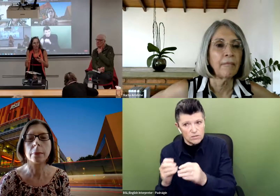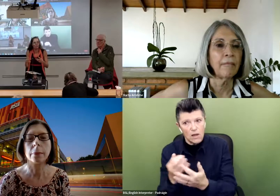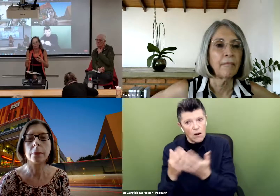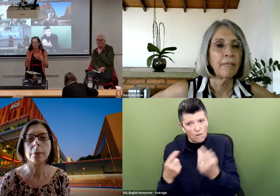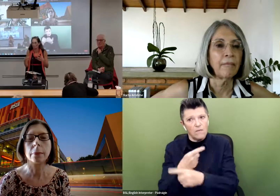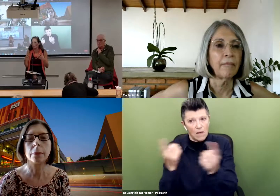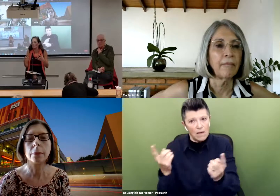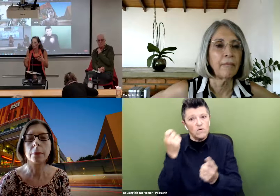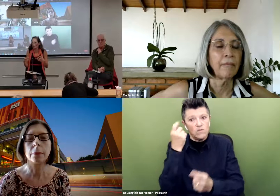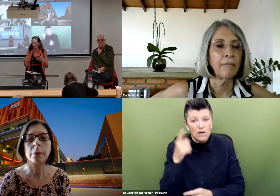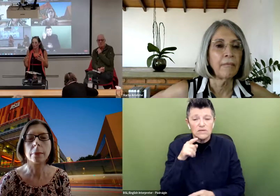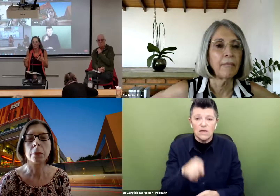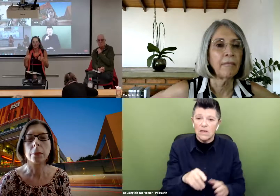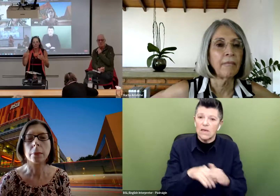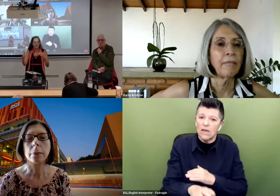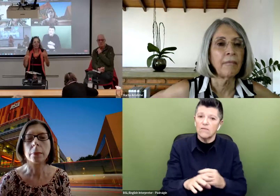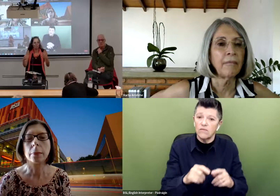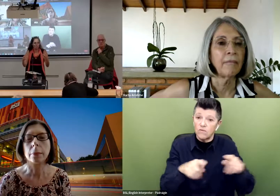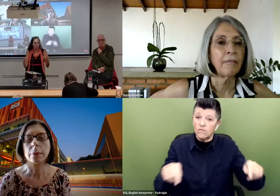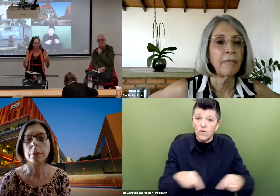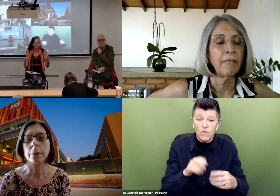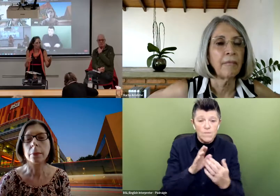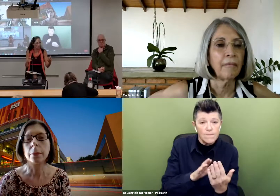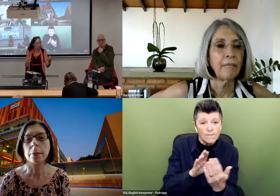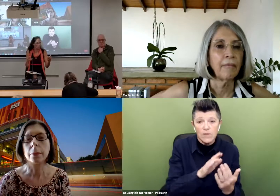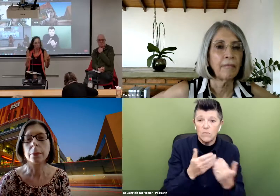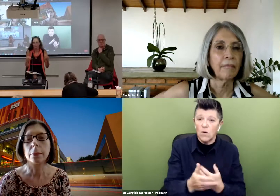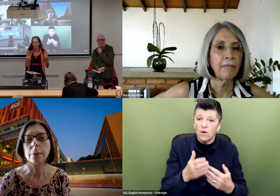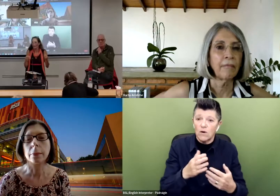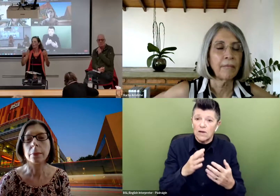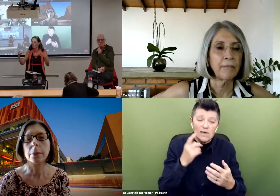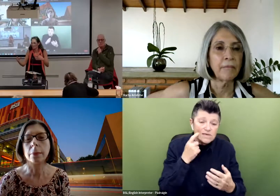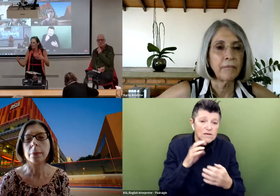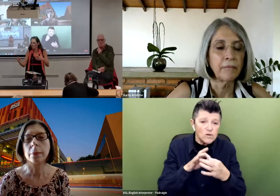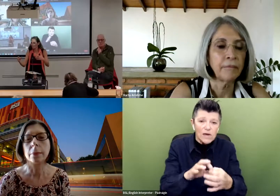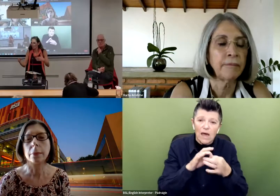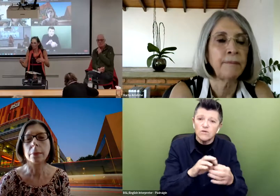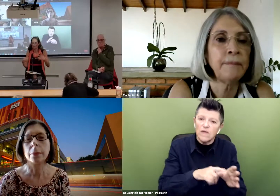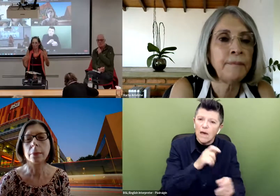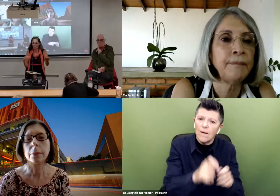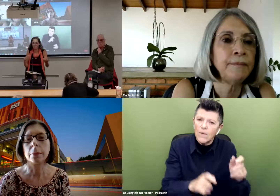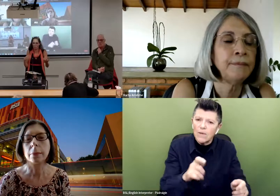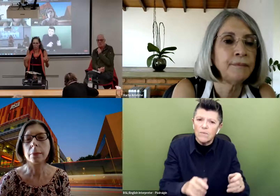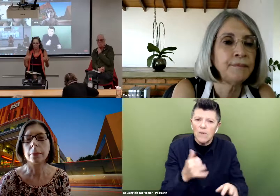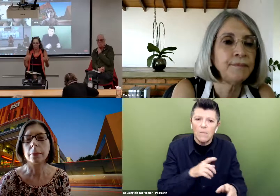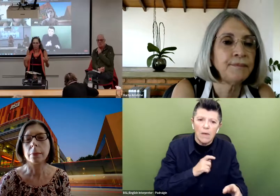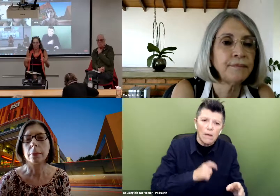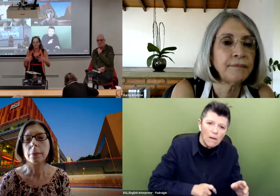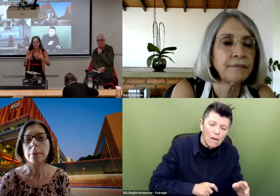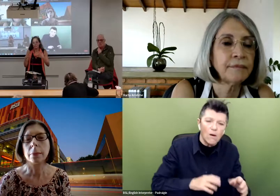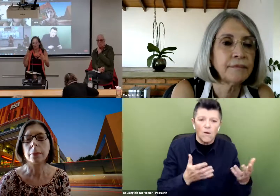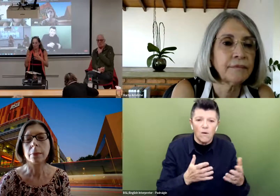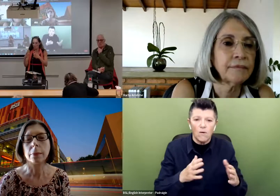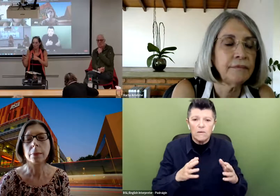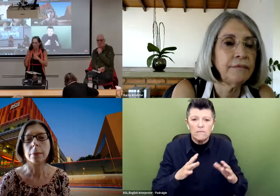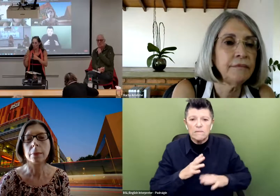in the classroom, it was much easier for them to engage with those young people who might be less confident or less comfortable. Yeah, that